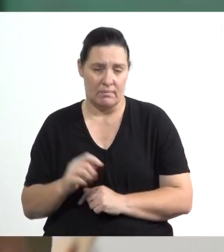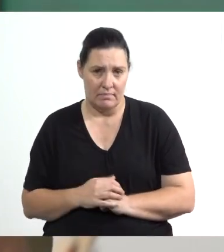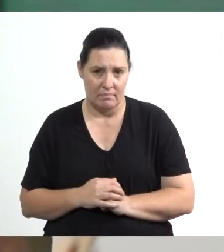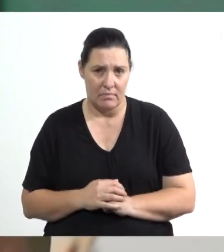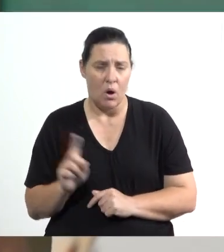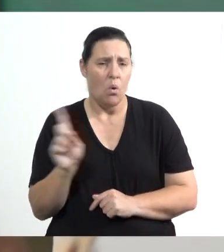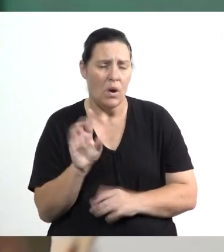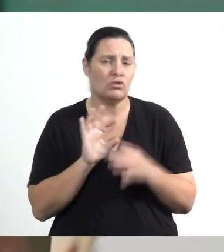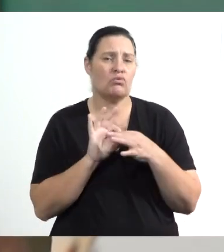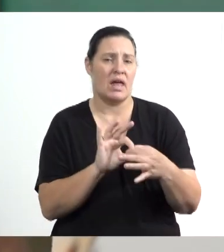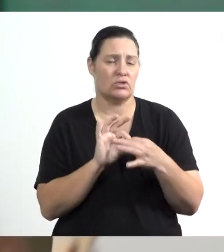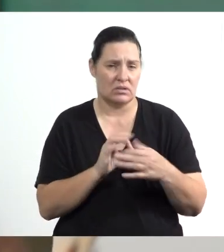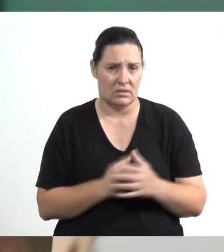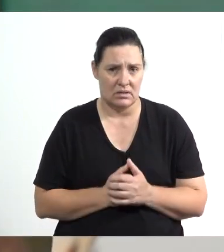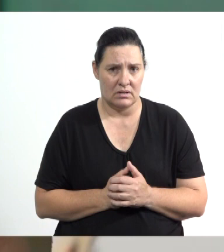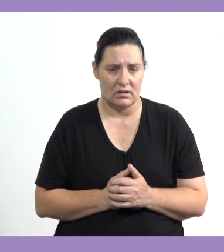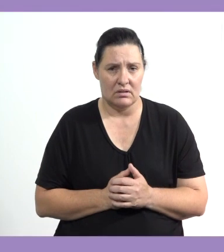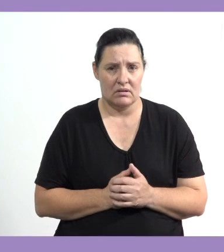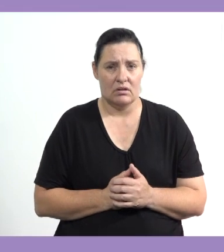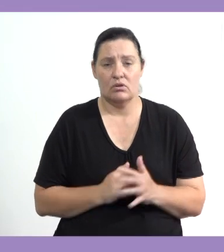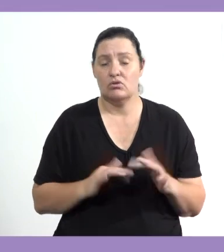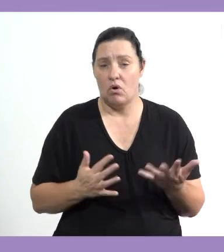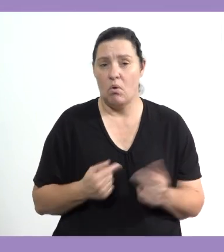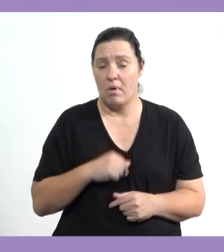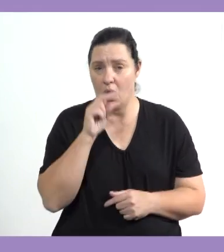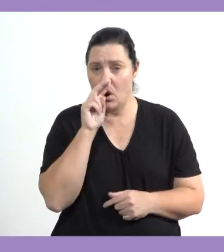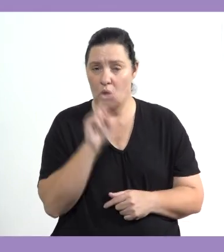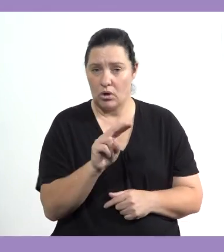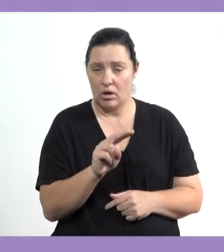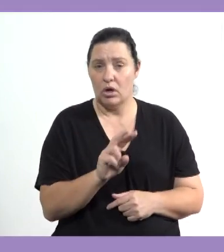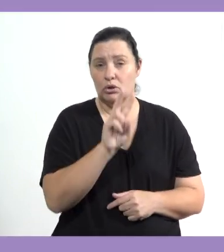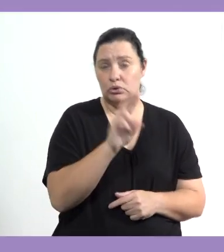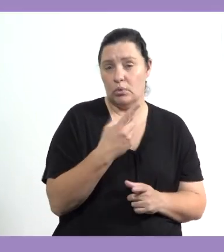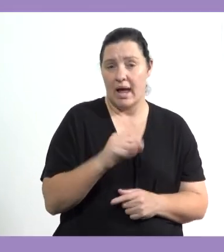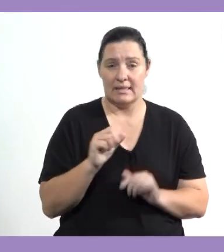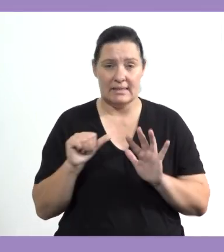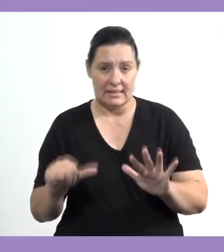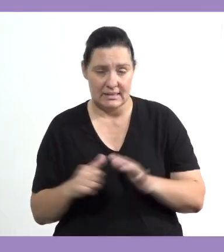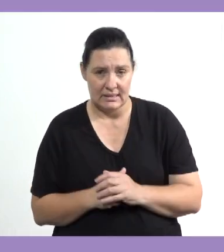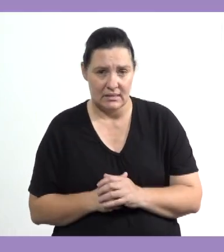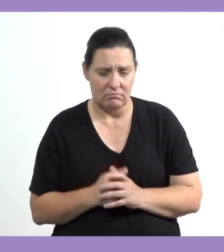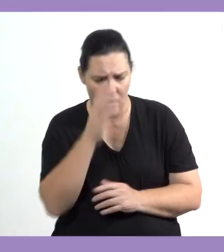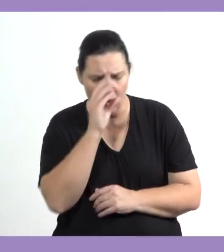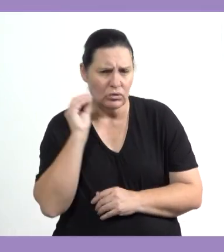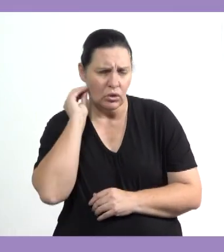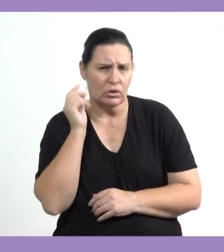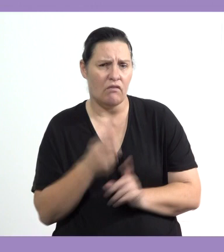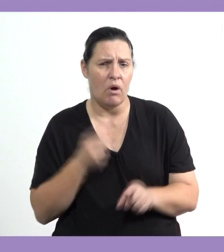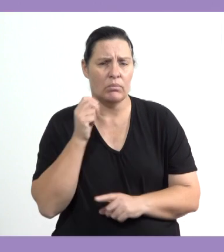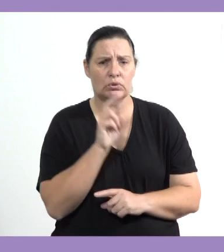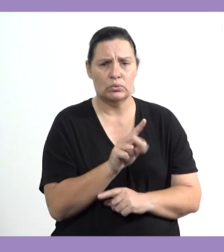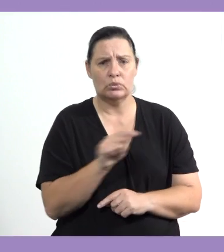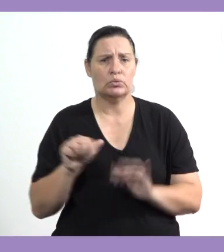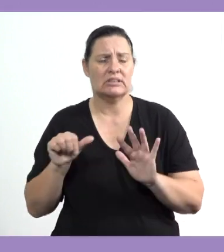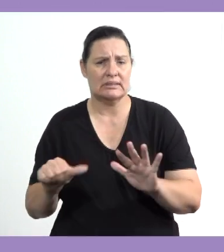term. What is the relation between them? So when I look at 2 and 6, I notice there that from